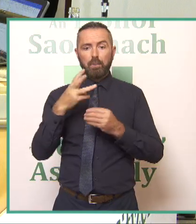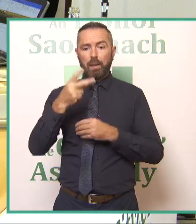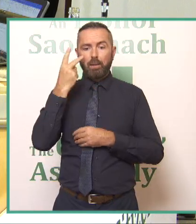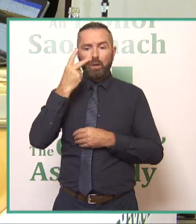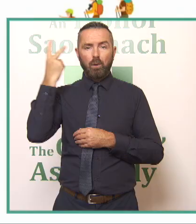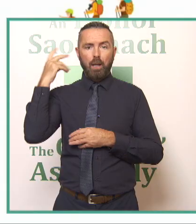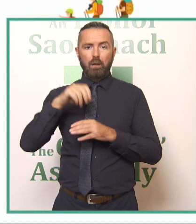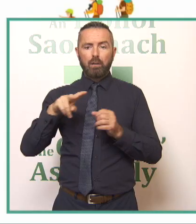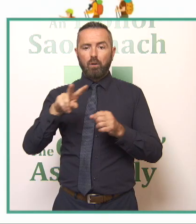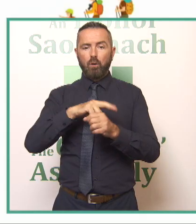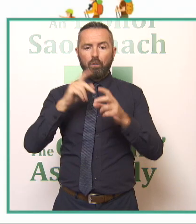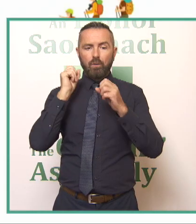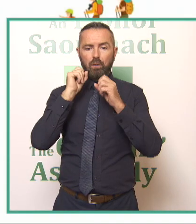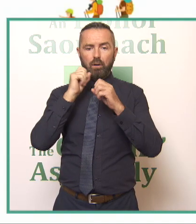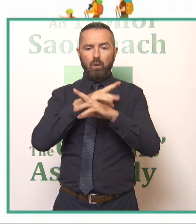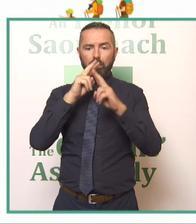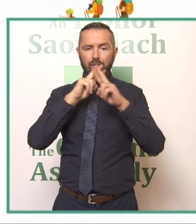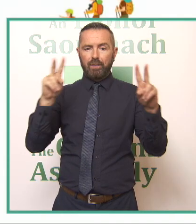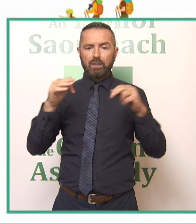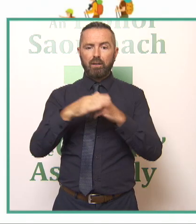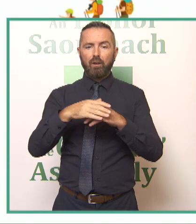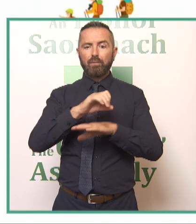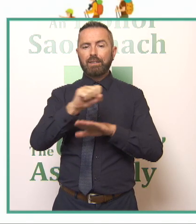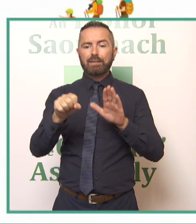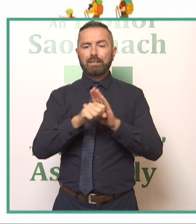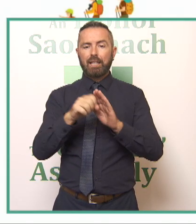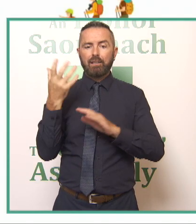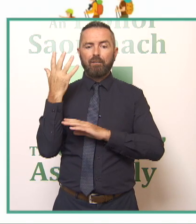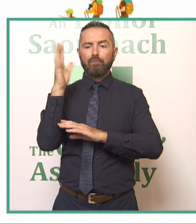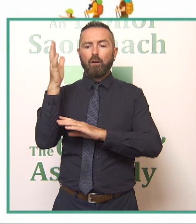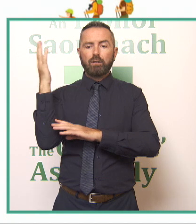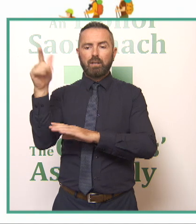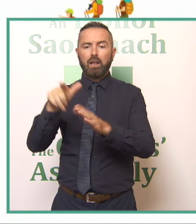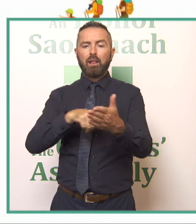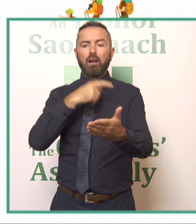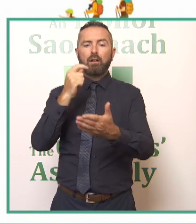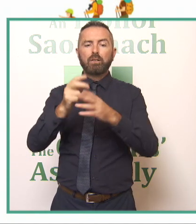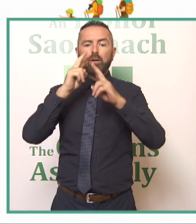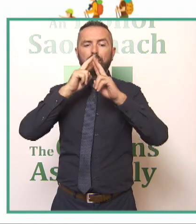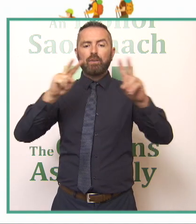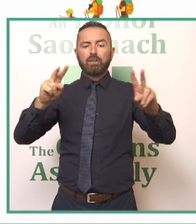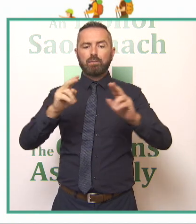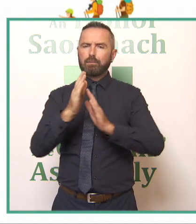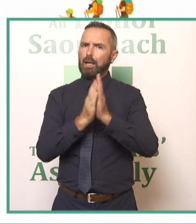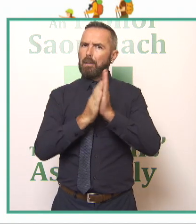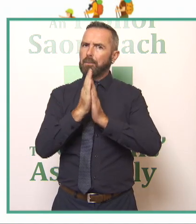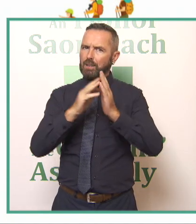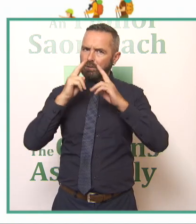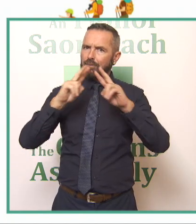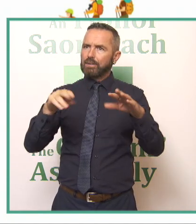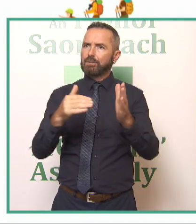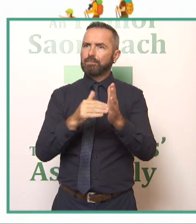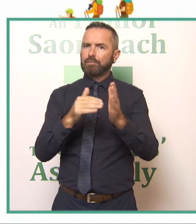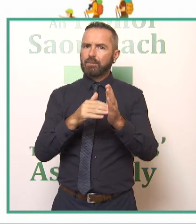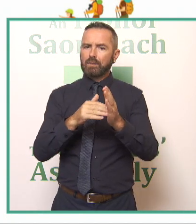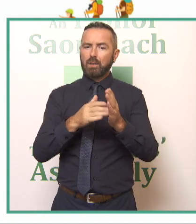back to look at the overall vision of our state forest. We said it was a very long-term vision. We think it's a very ambitious vision as well. It's open